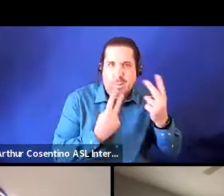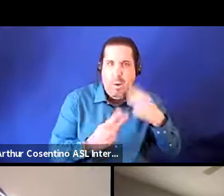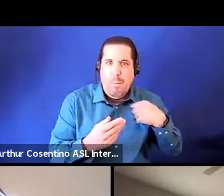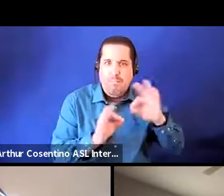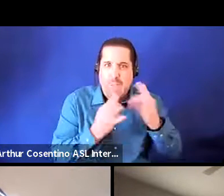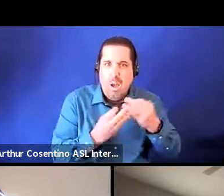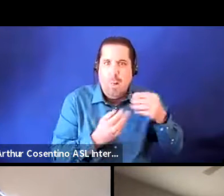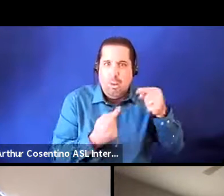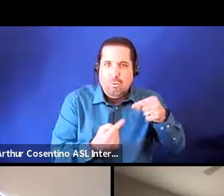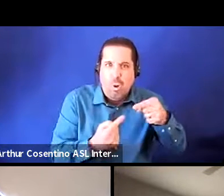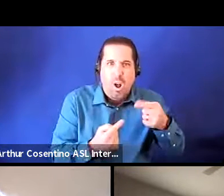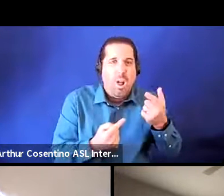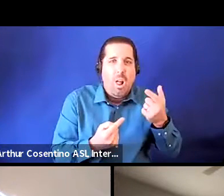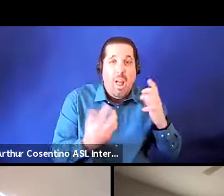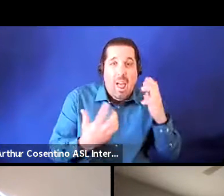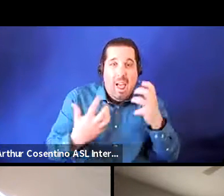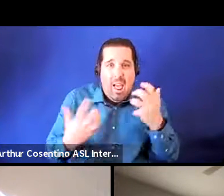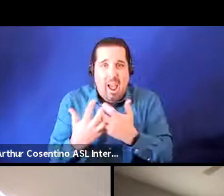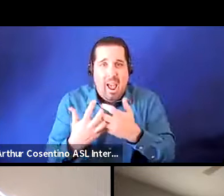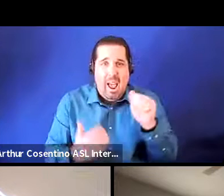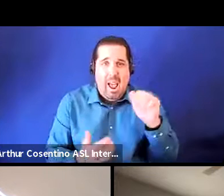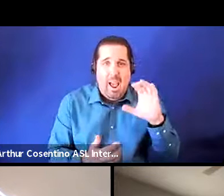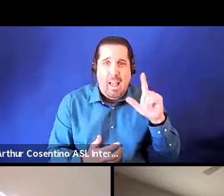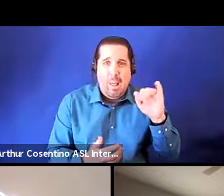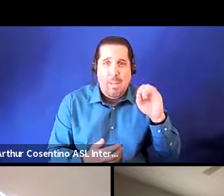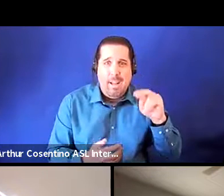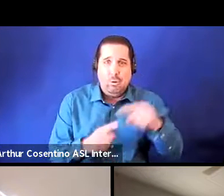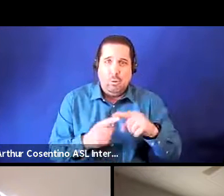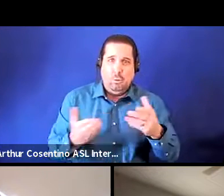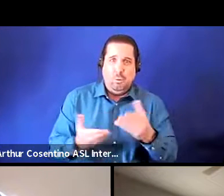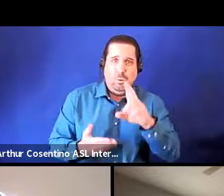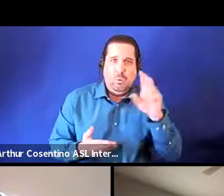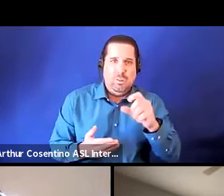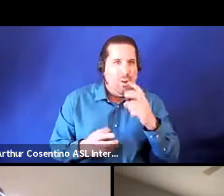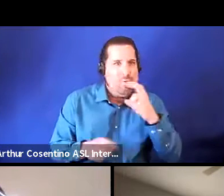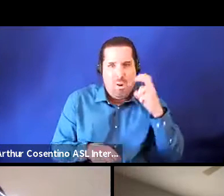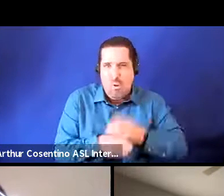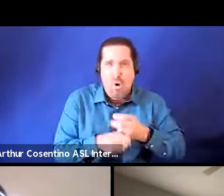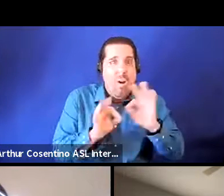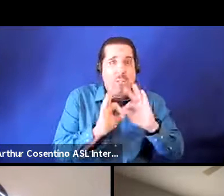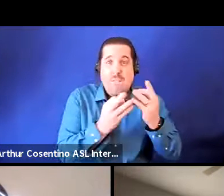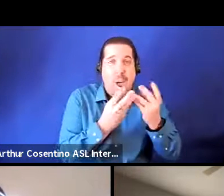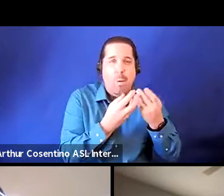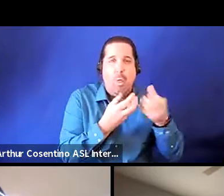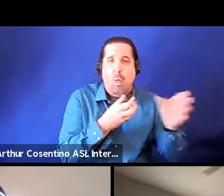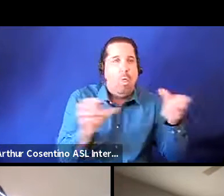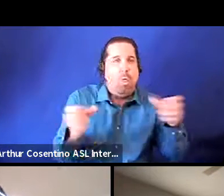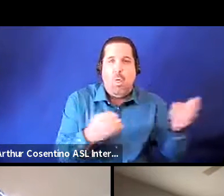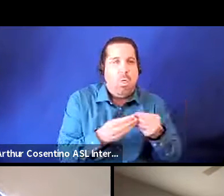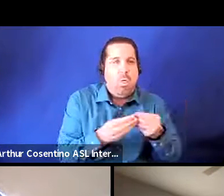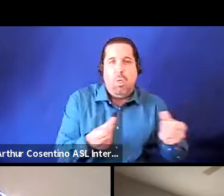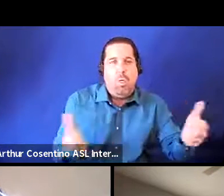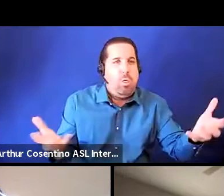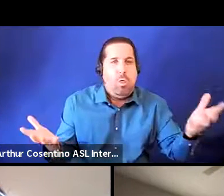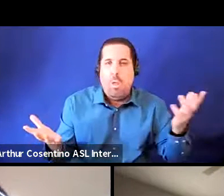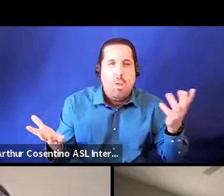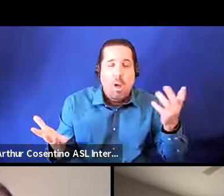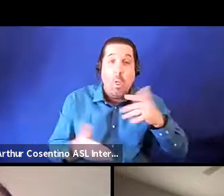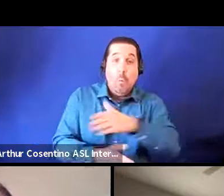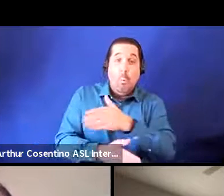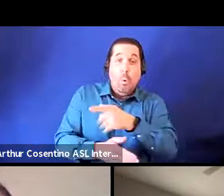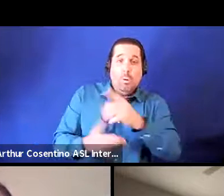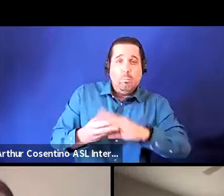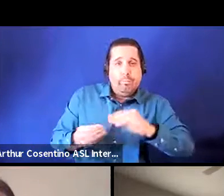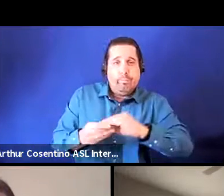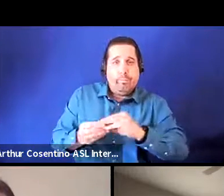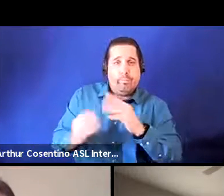Acclimation didn't go well, and family fell apart. And these are similar struggles that I saw in the community everywhere. And so I thought it was normal to be kind of that way